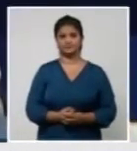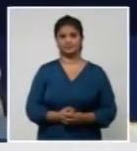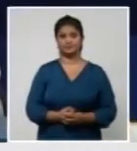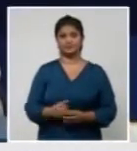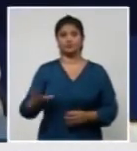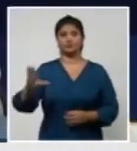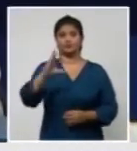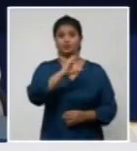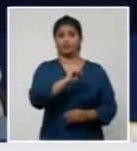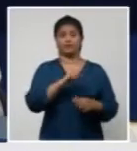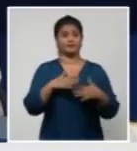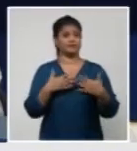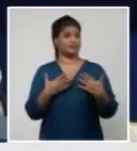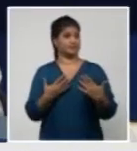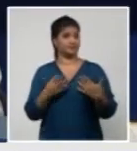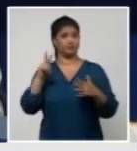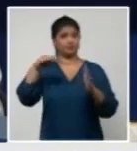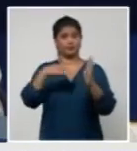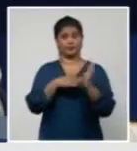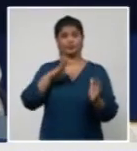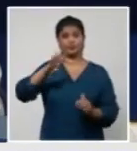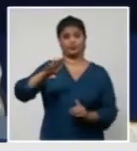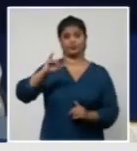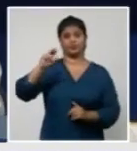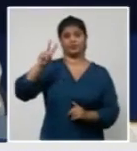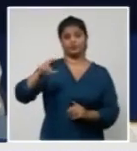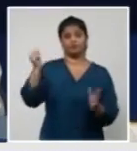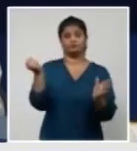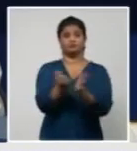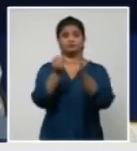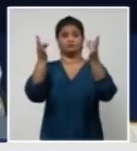of 0.54. Of the